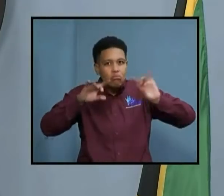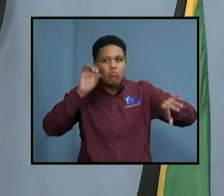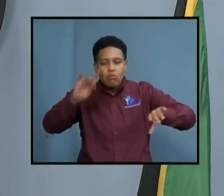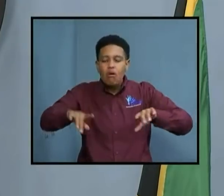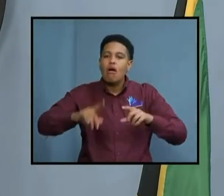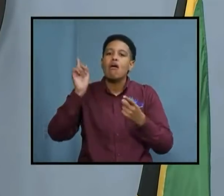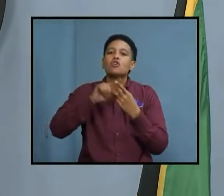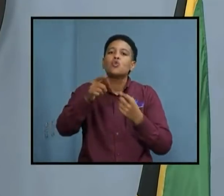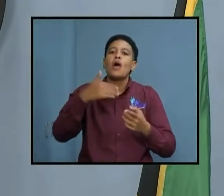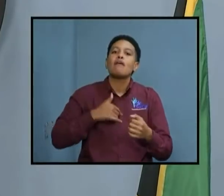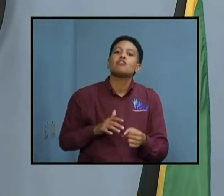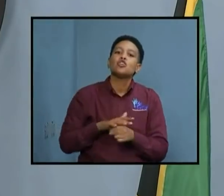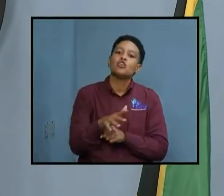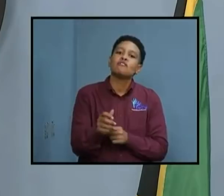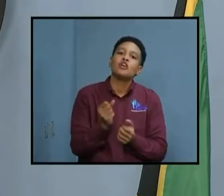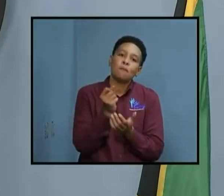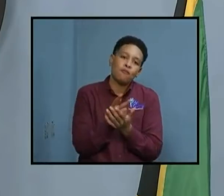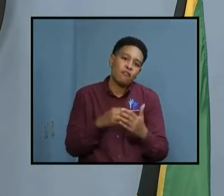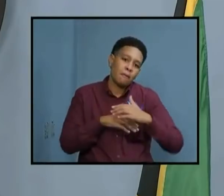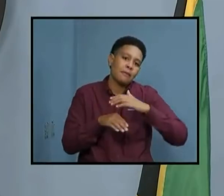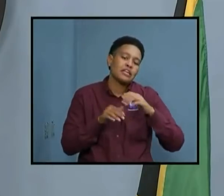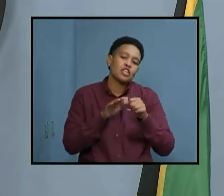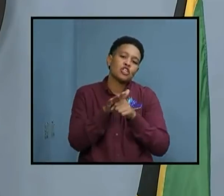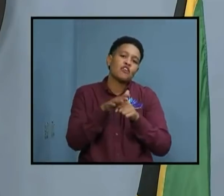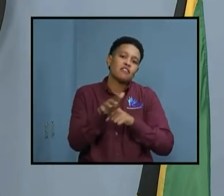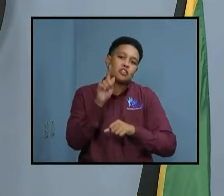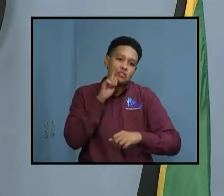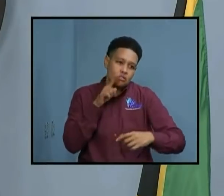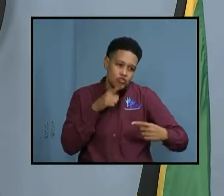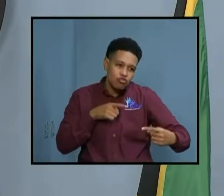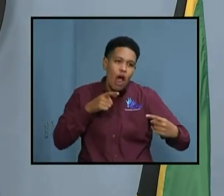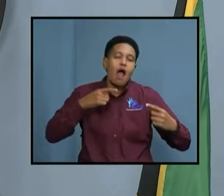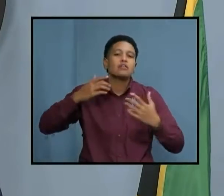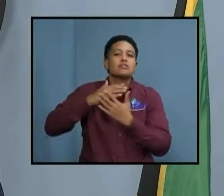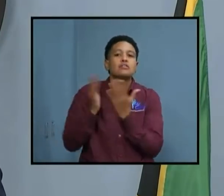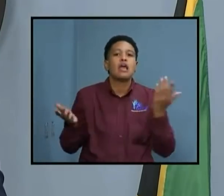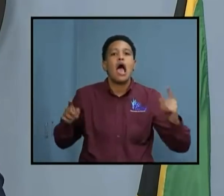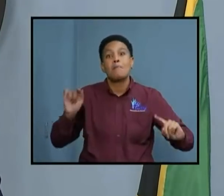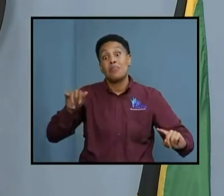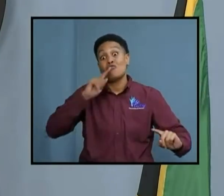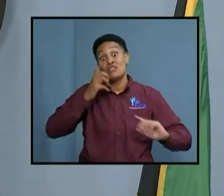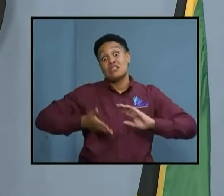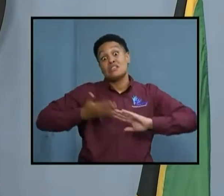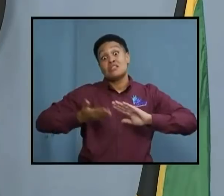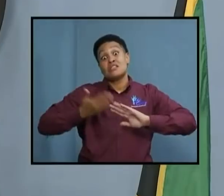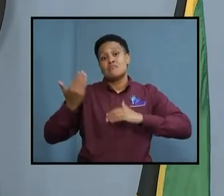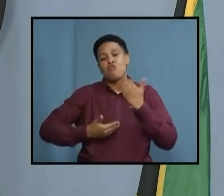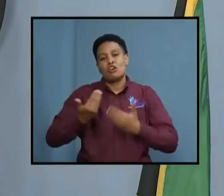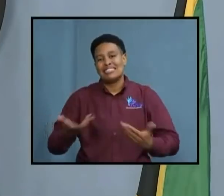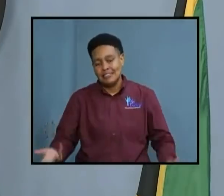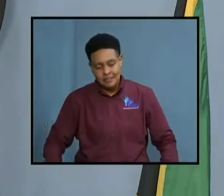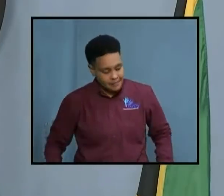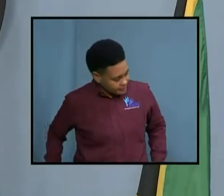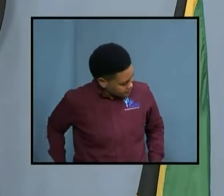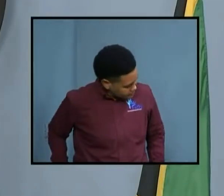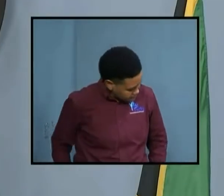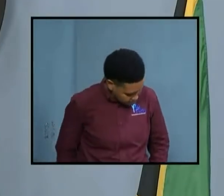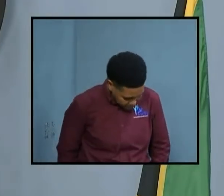have sufficient approvals based on sufficient trials and so on. And that's an ongoing process.